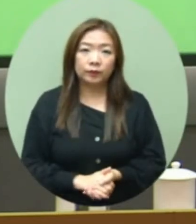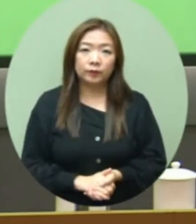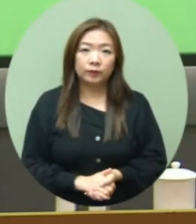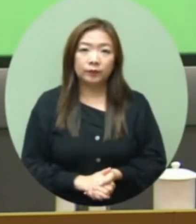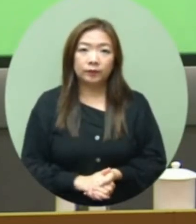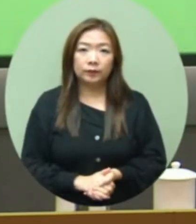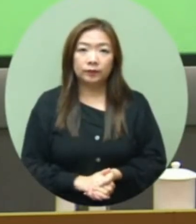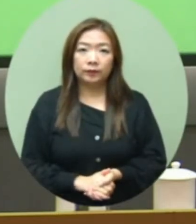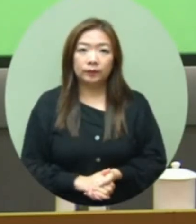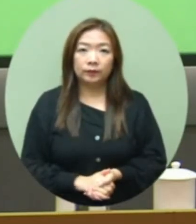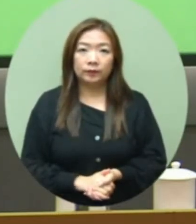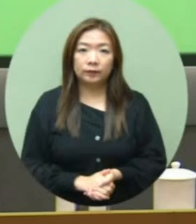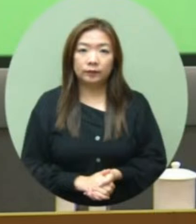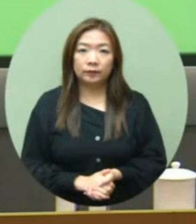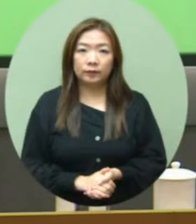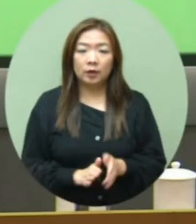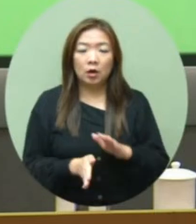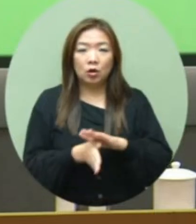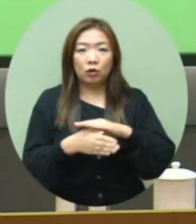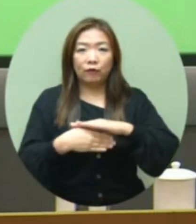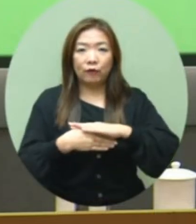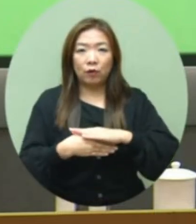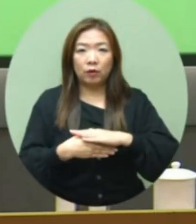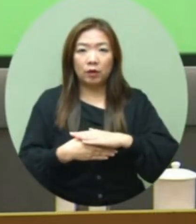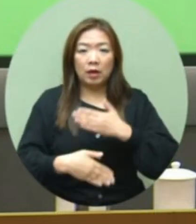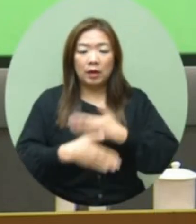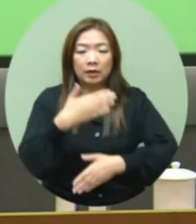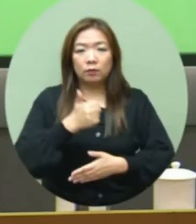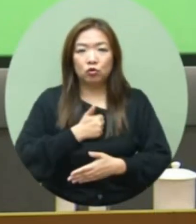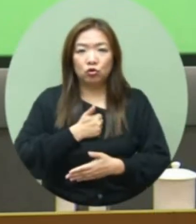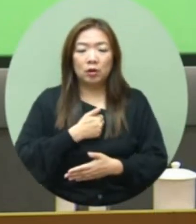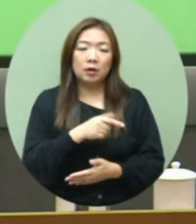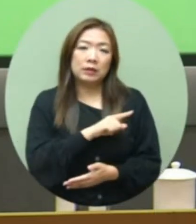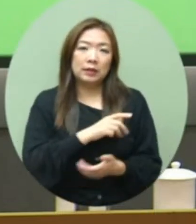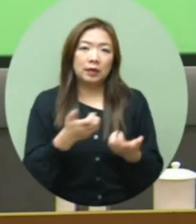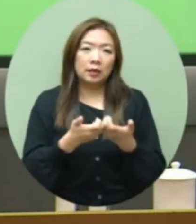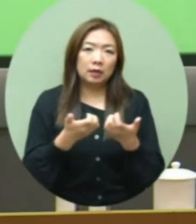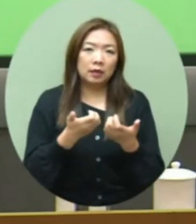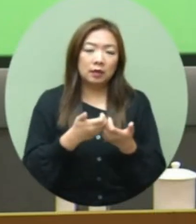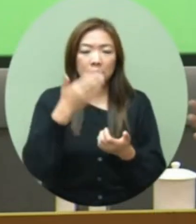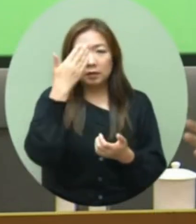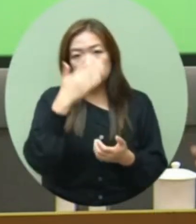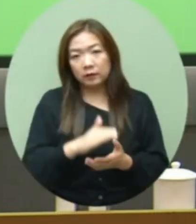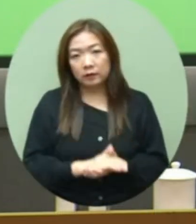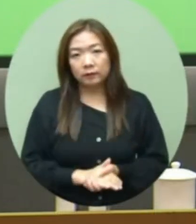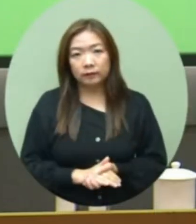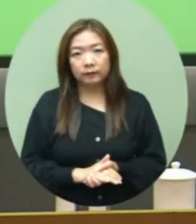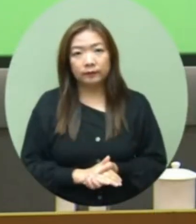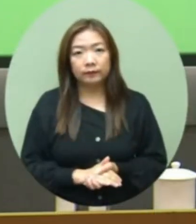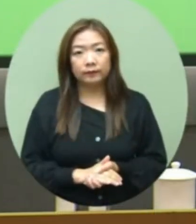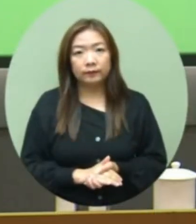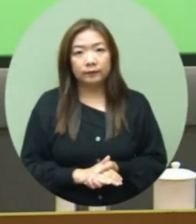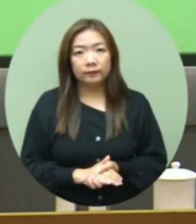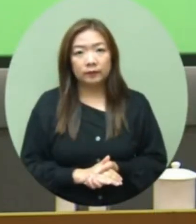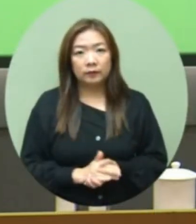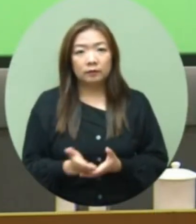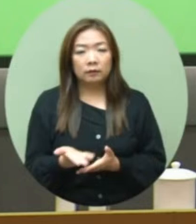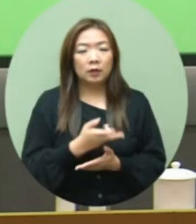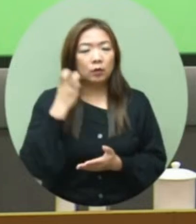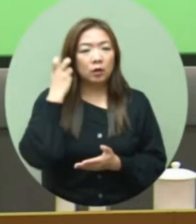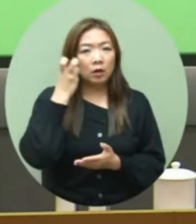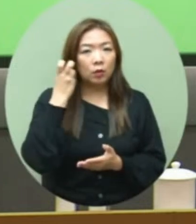their calculation as to what supply they would create, what houses that they would